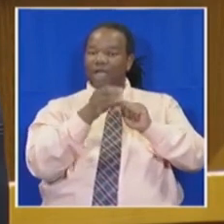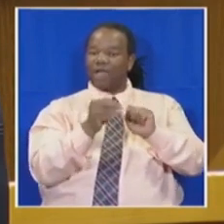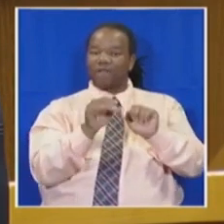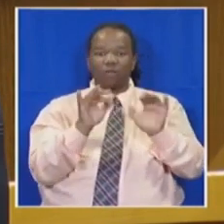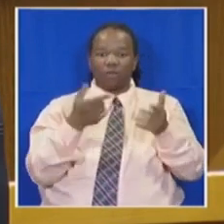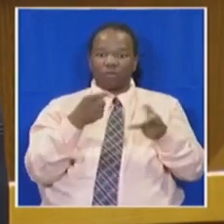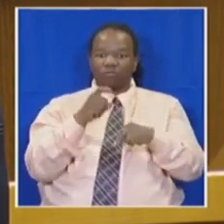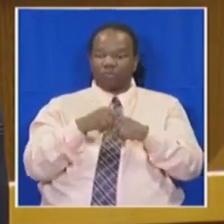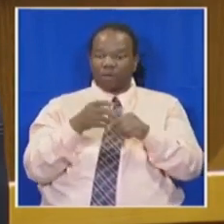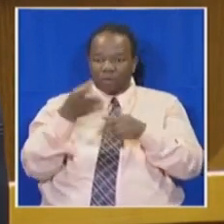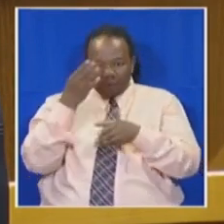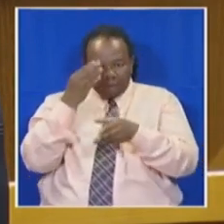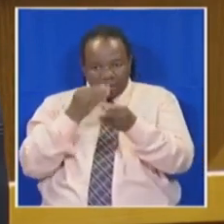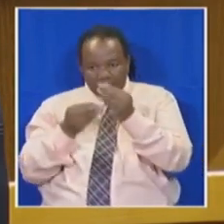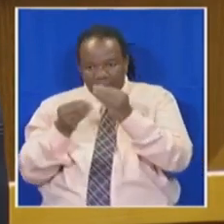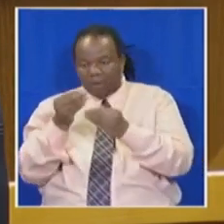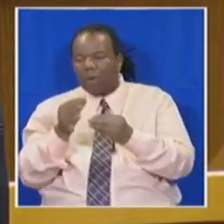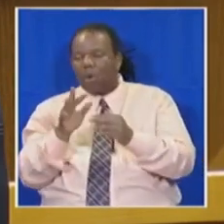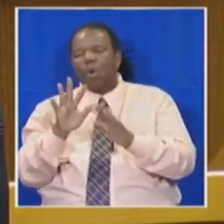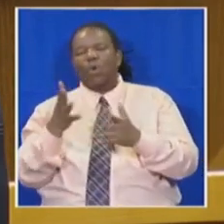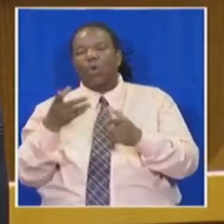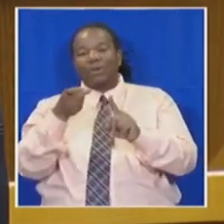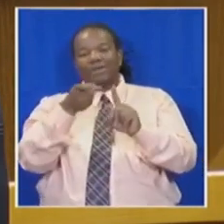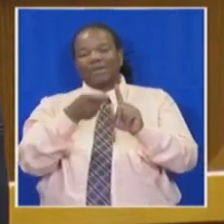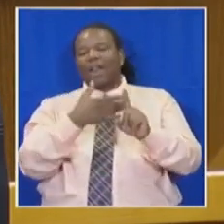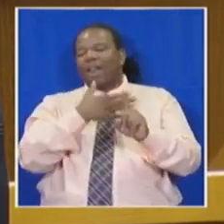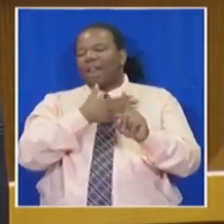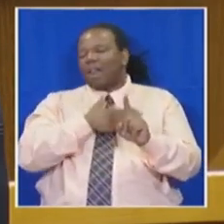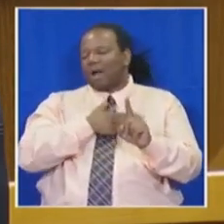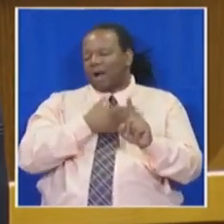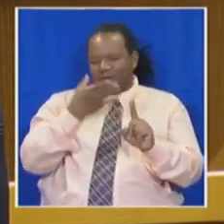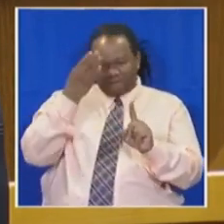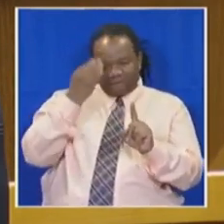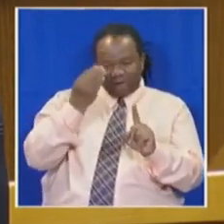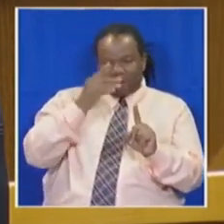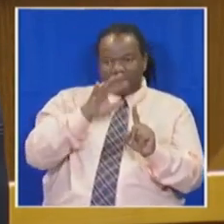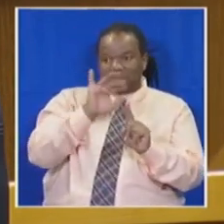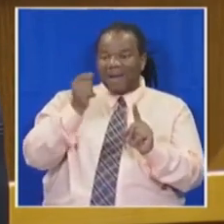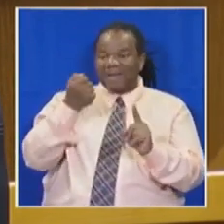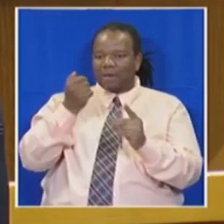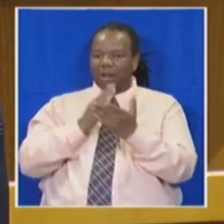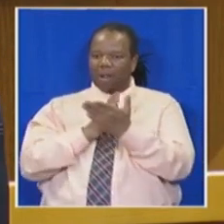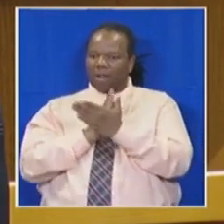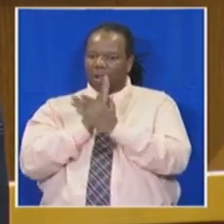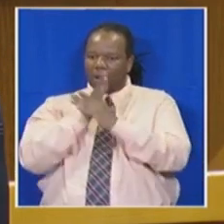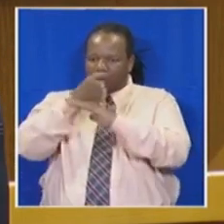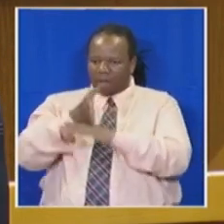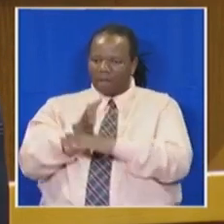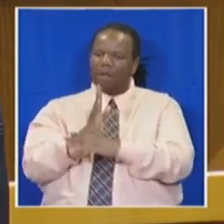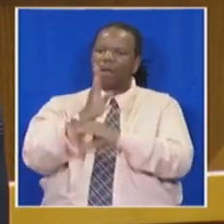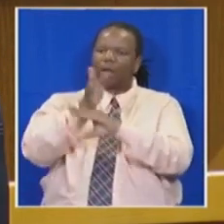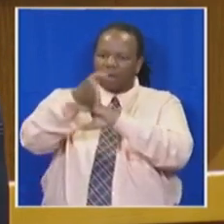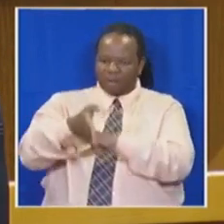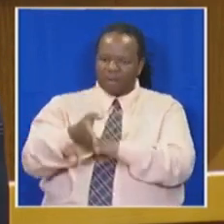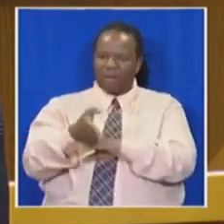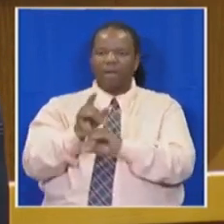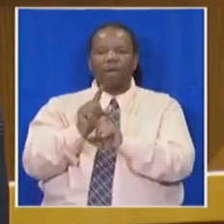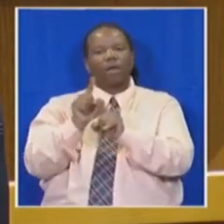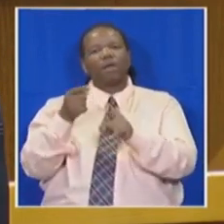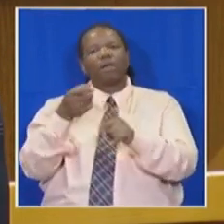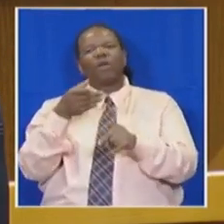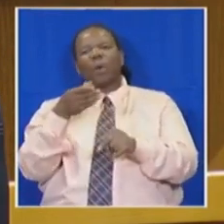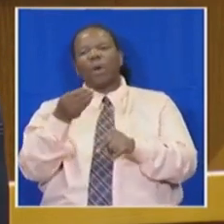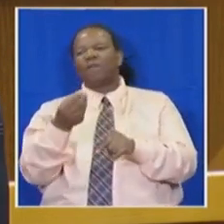education. She loves learning, but has had to overcome major obstacles to succeed. She attended one